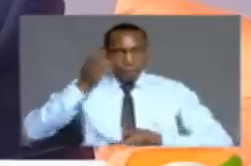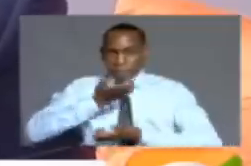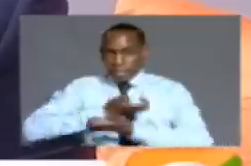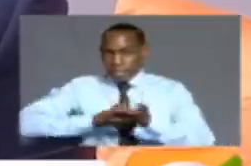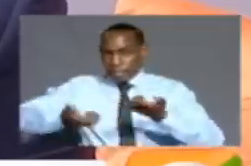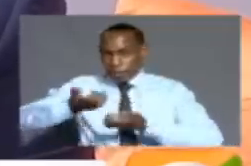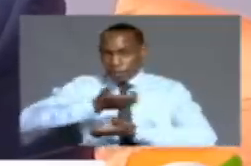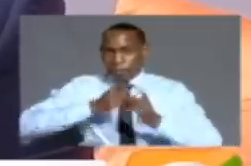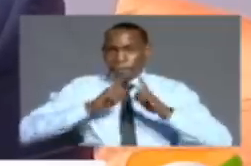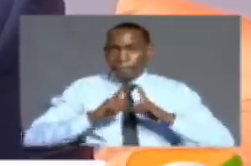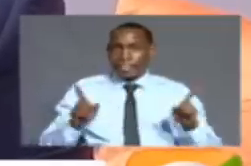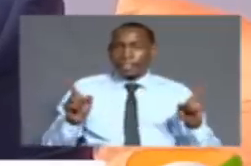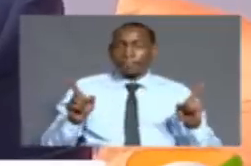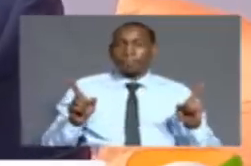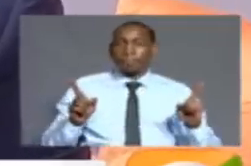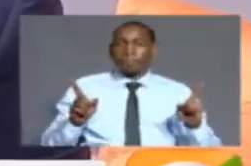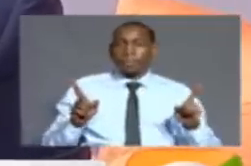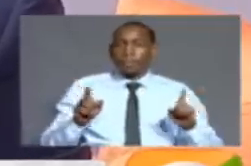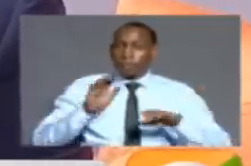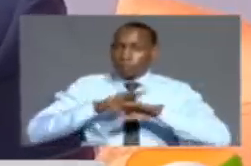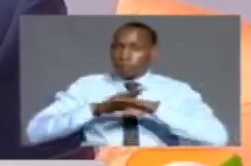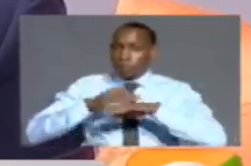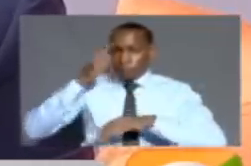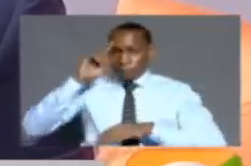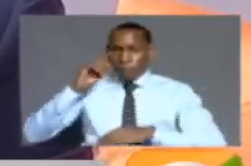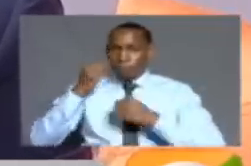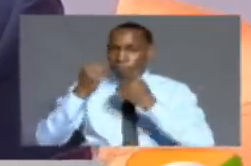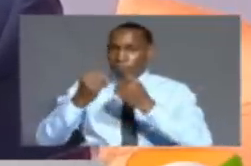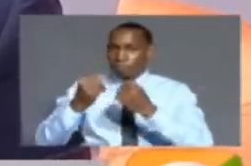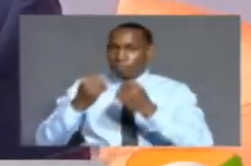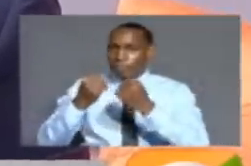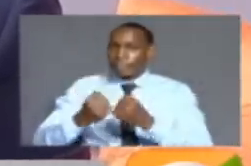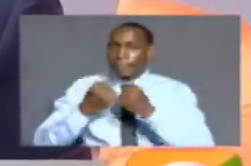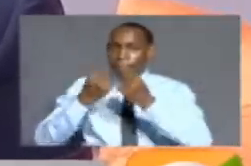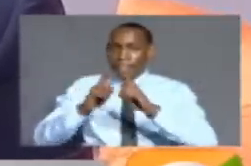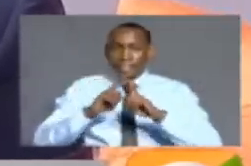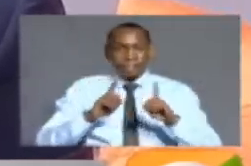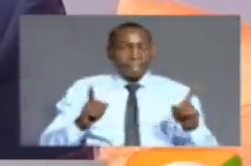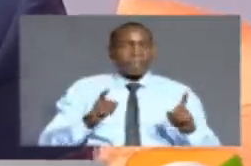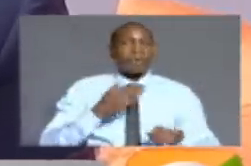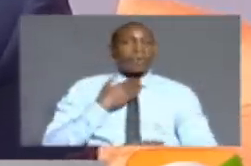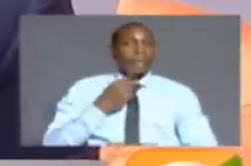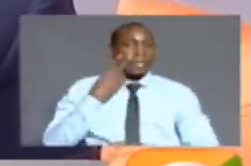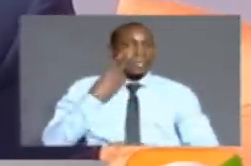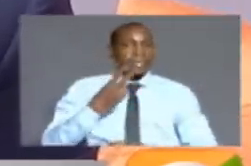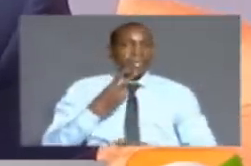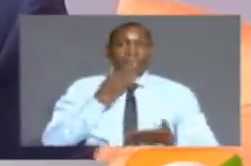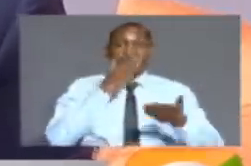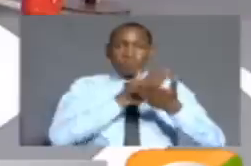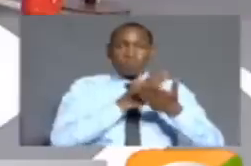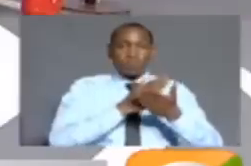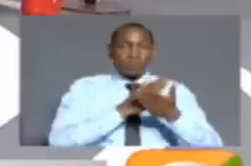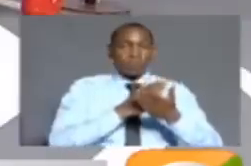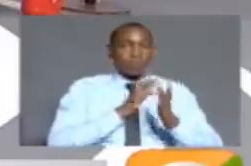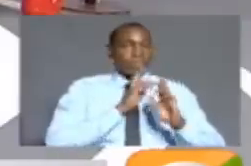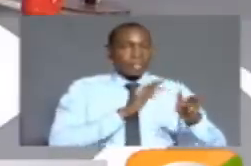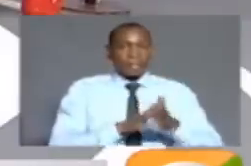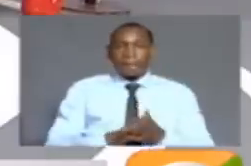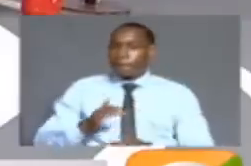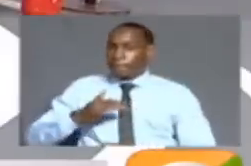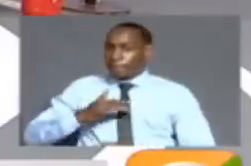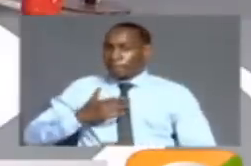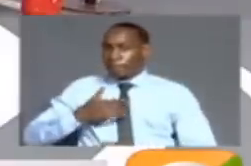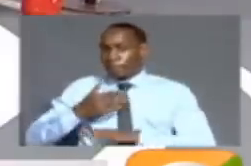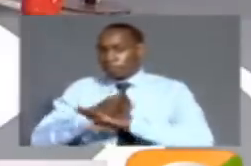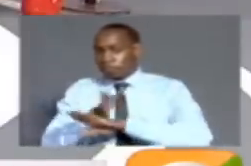but I think it is good for stability, but we still want to see real results. You feel shortchanged?